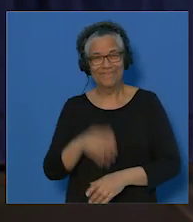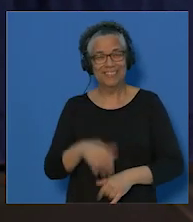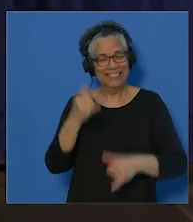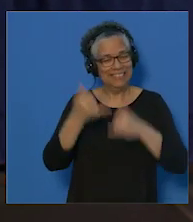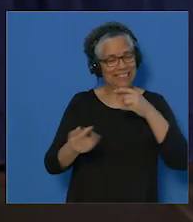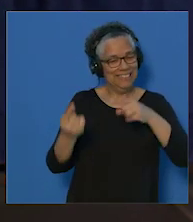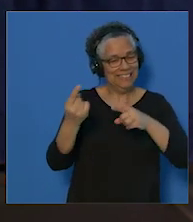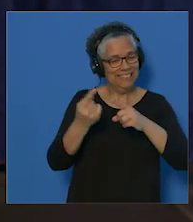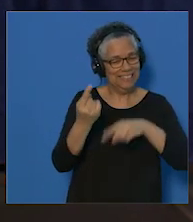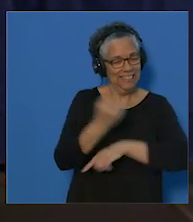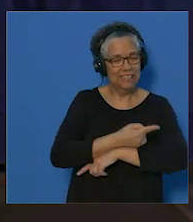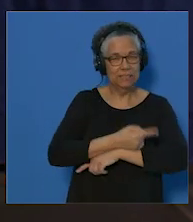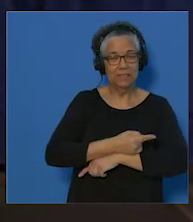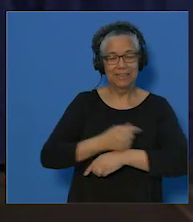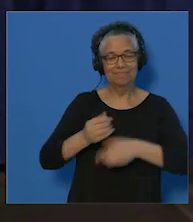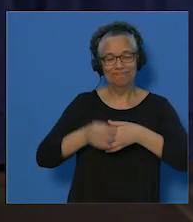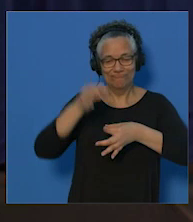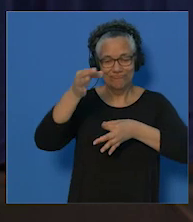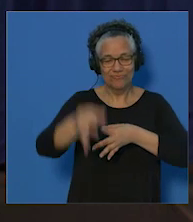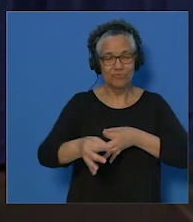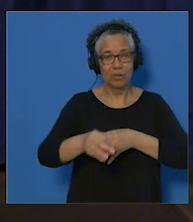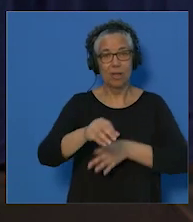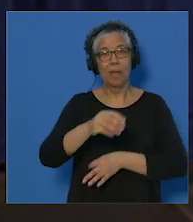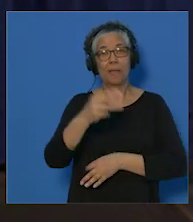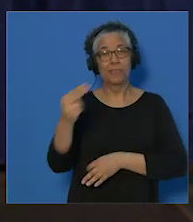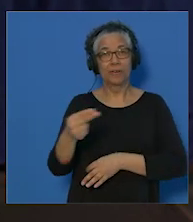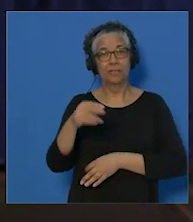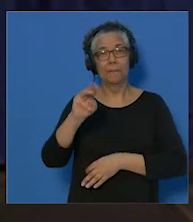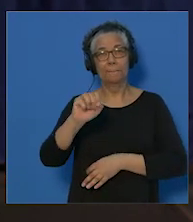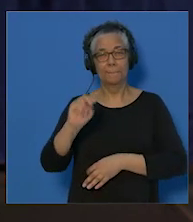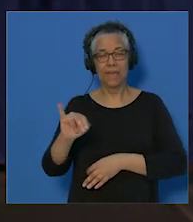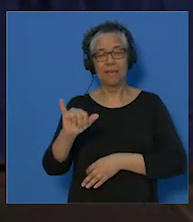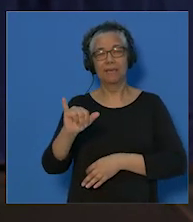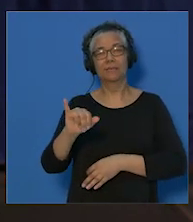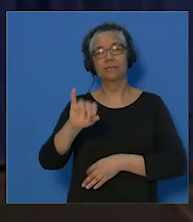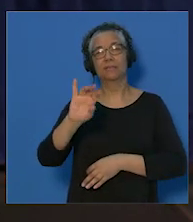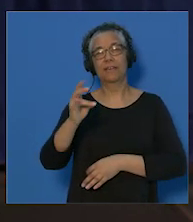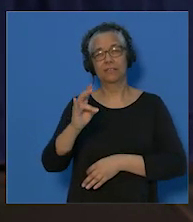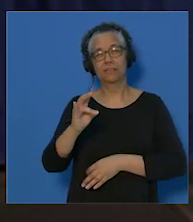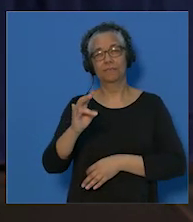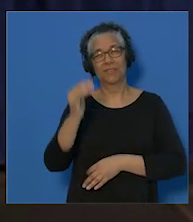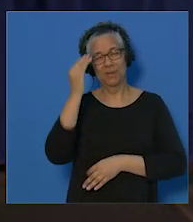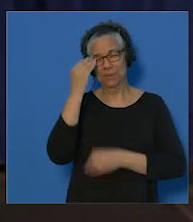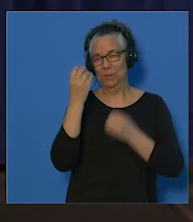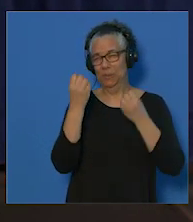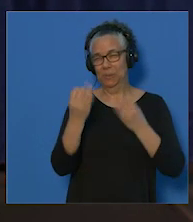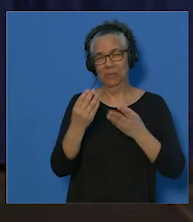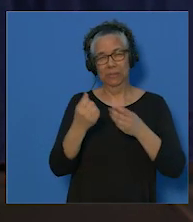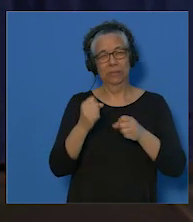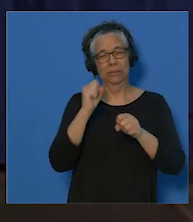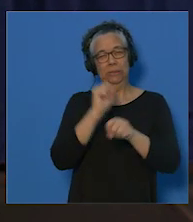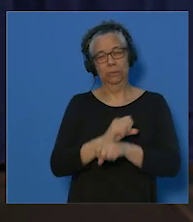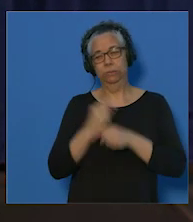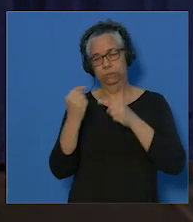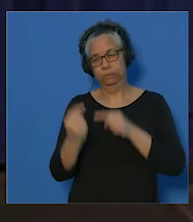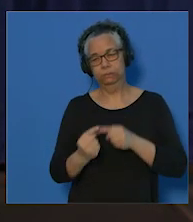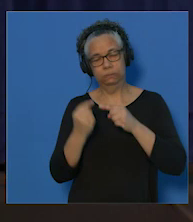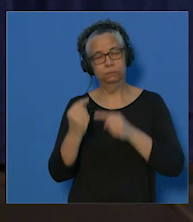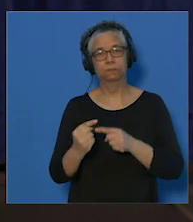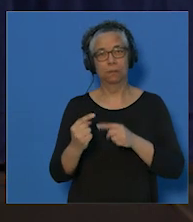to Thursday, May 7th. I know many of you are operating under difficult circumstances, but I encourage those who are